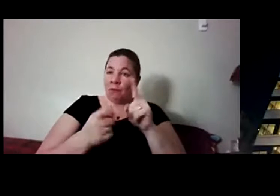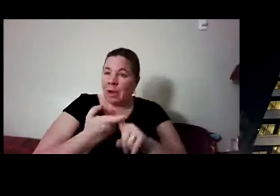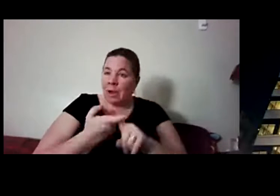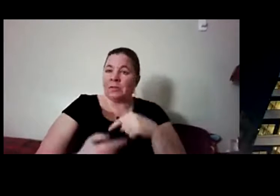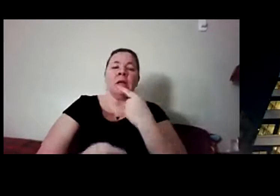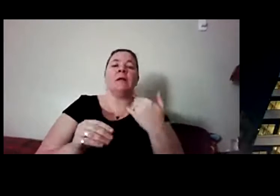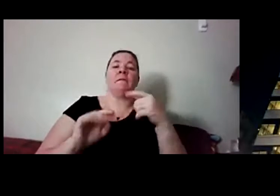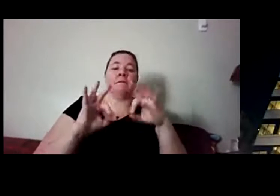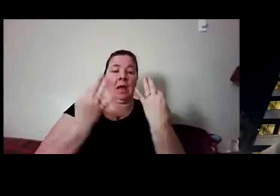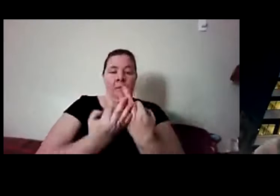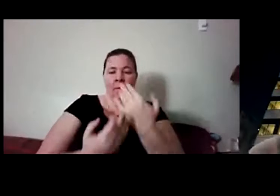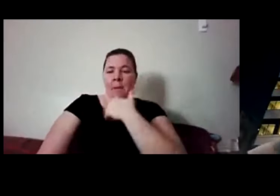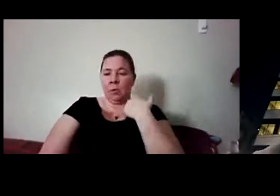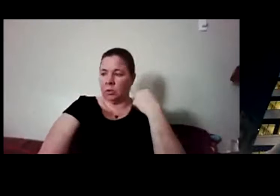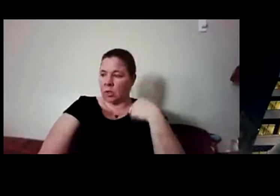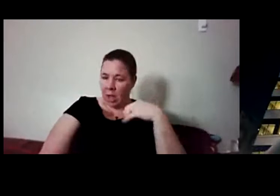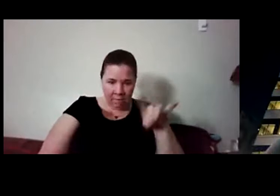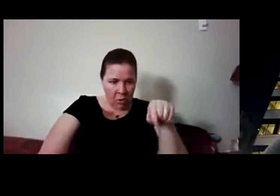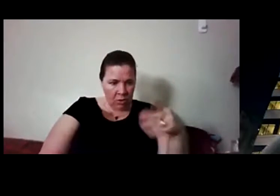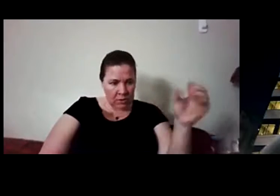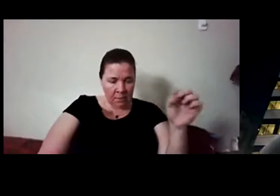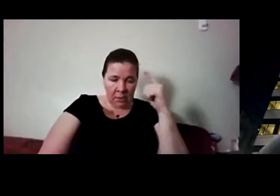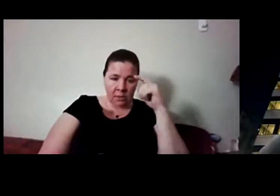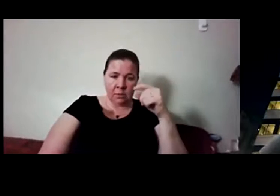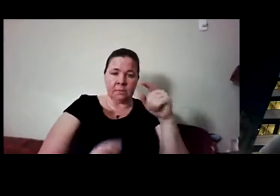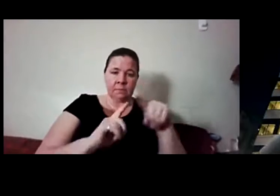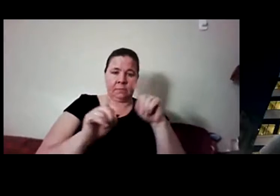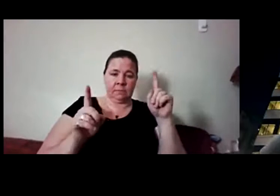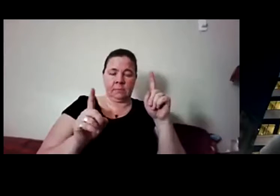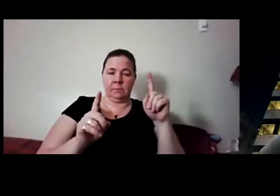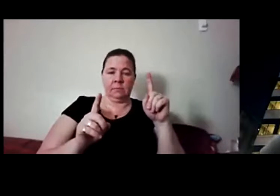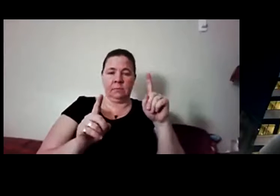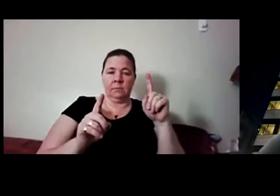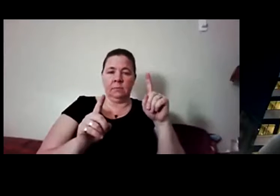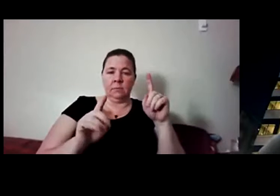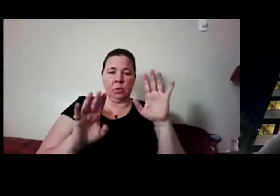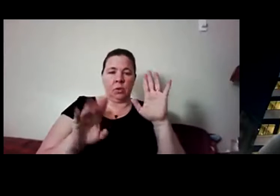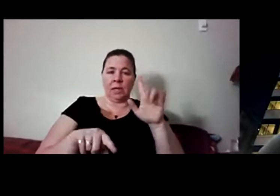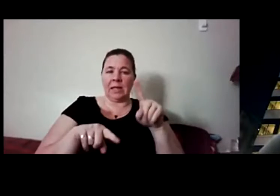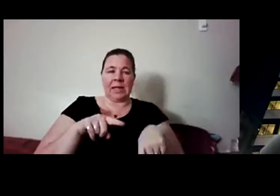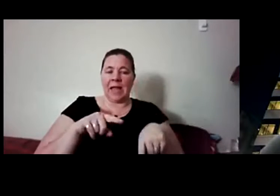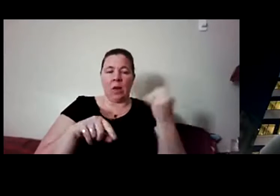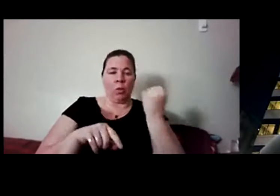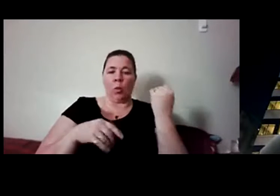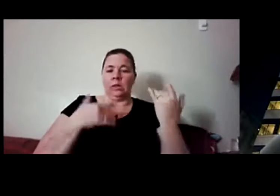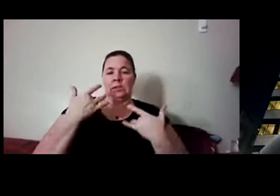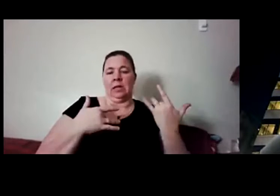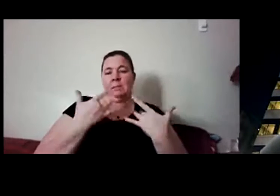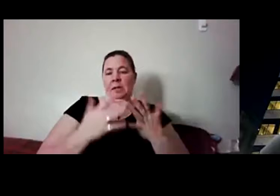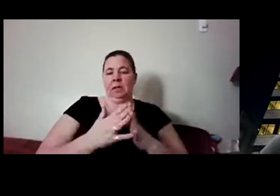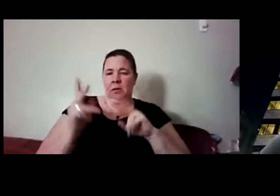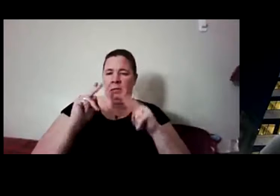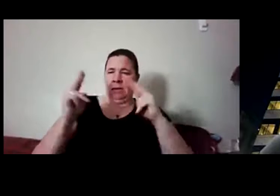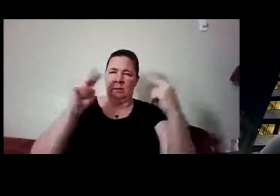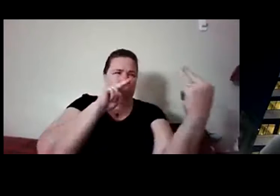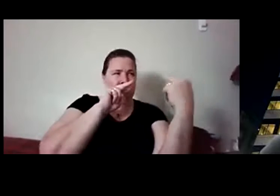family members, I just found this company. The excitement is not, you cannot hold it. Okay? And they're going to look at you. They're